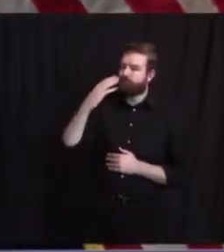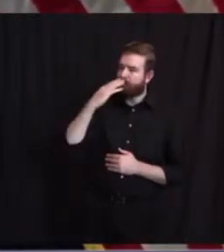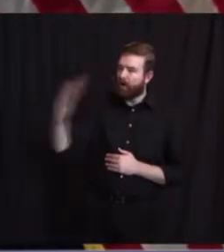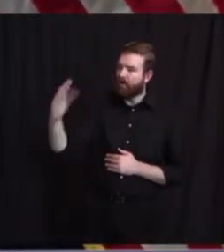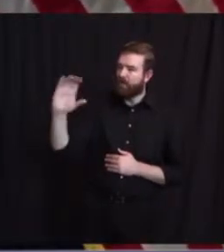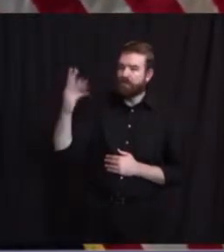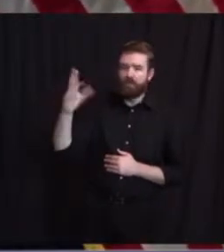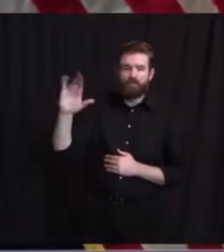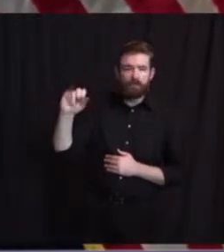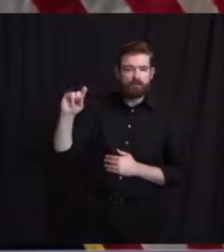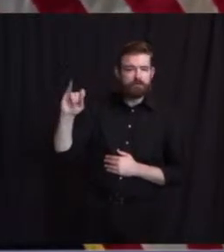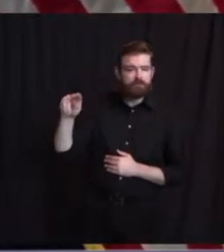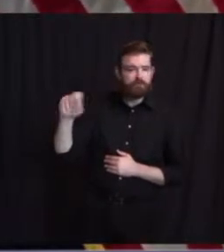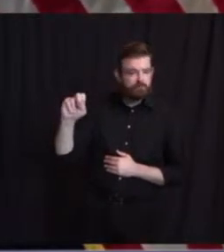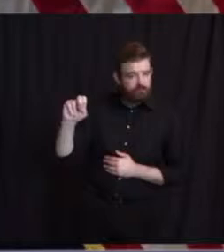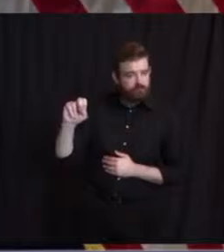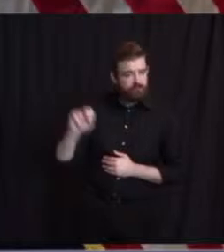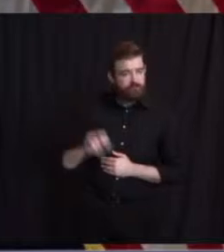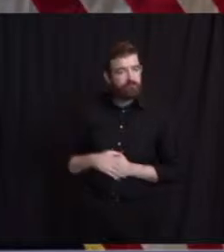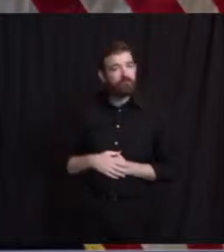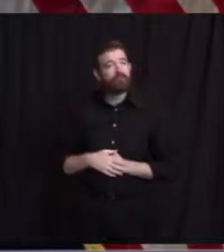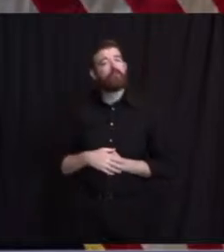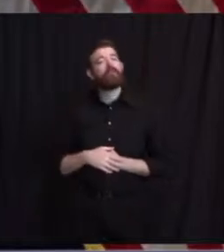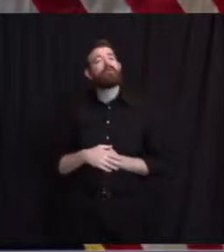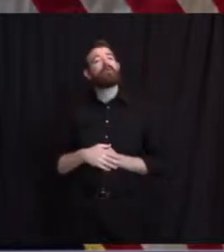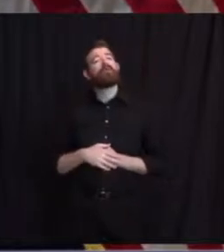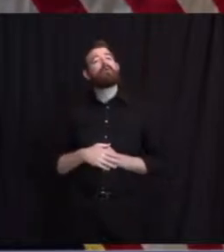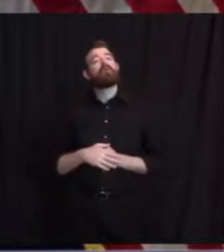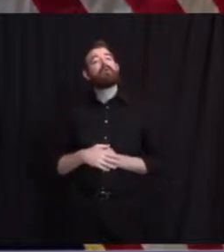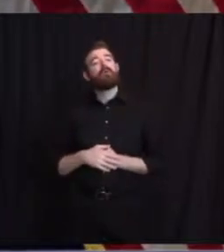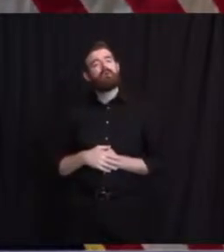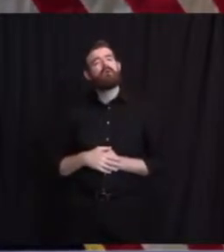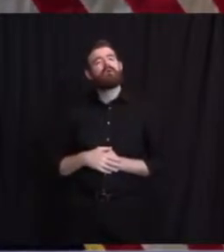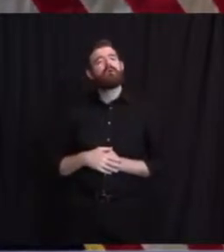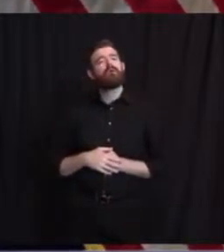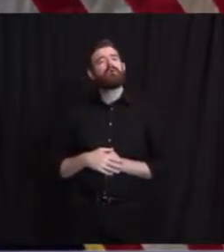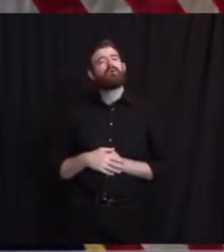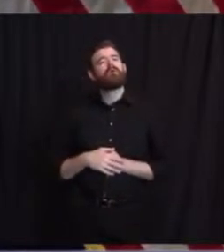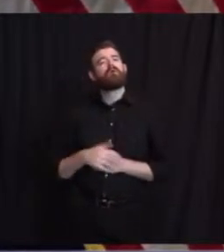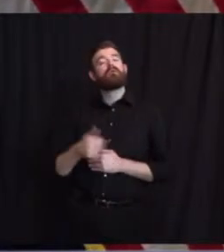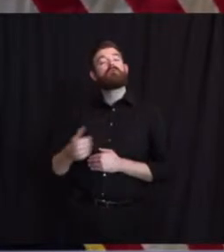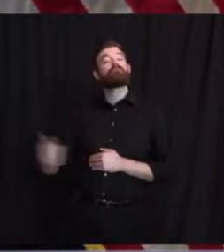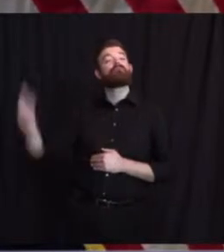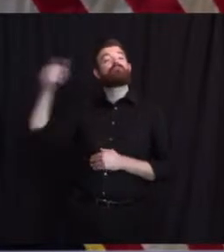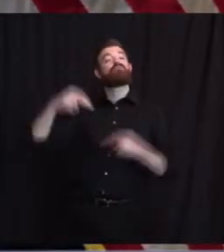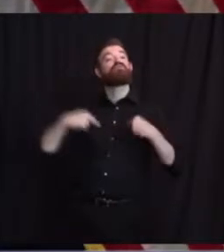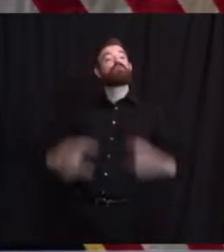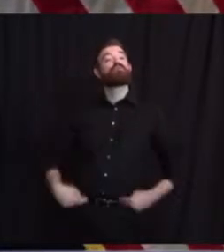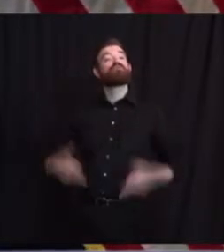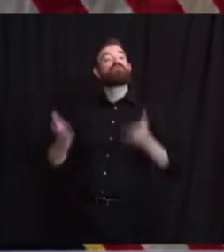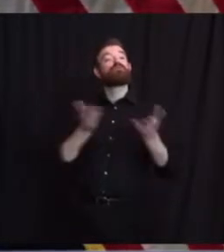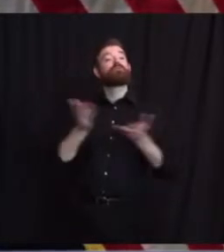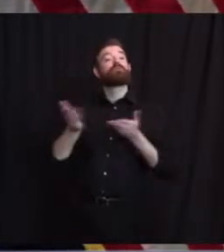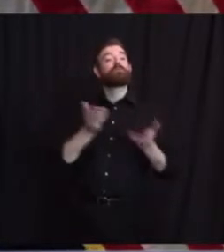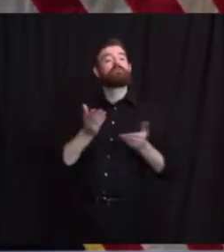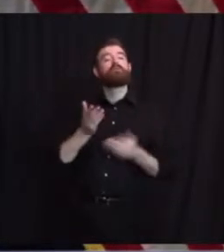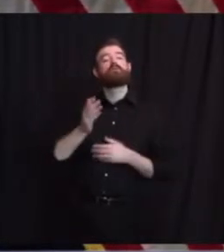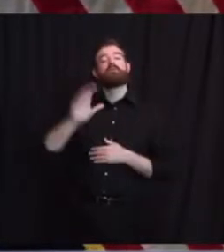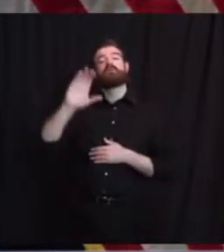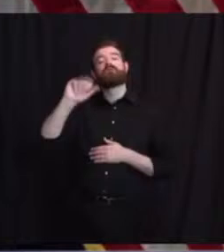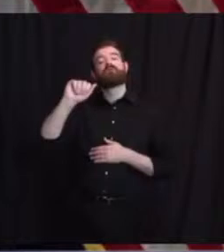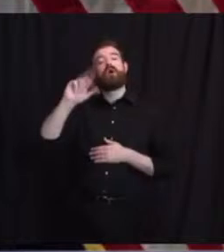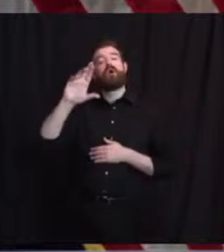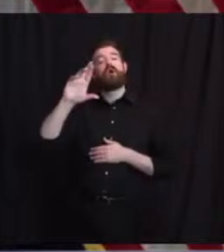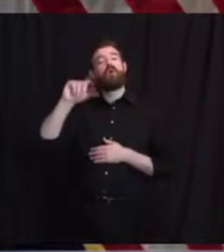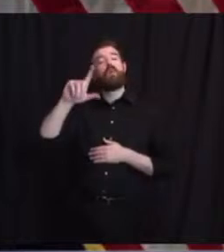who deserves another shout out as well, the Commissioner of Human Services, who's been your partner in these endeavors and